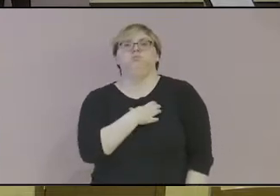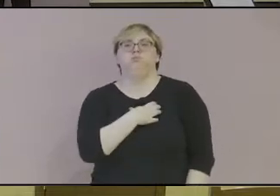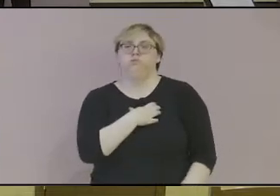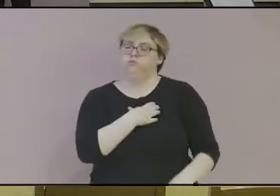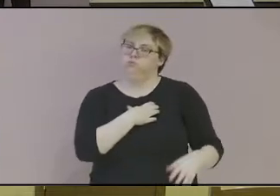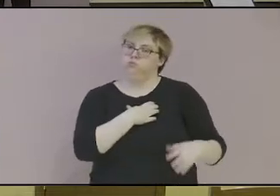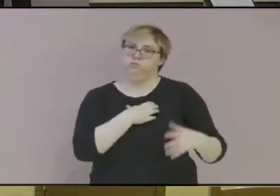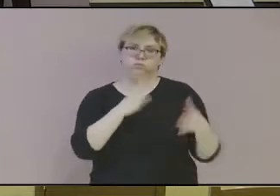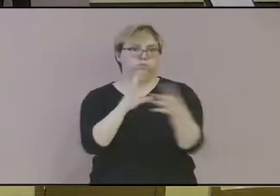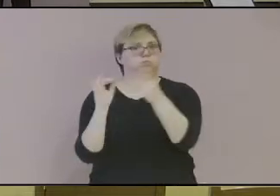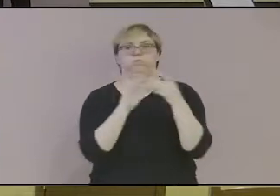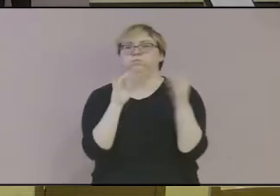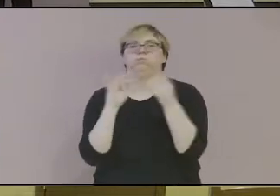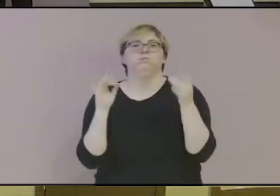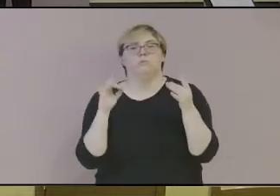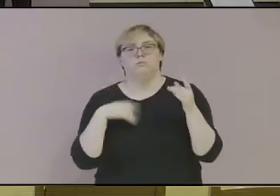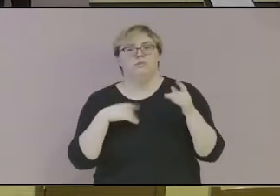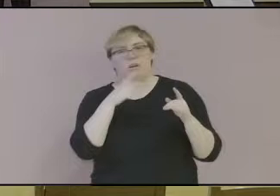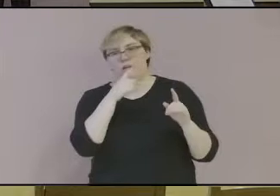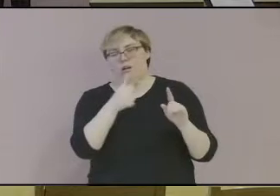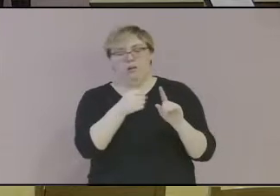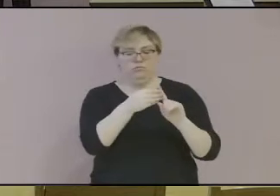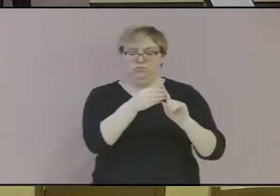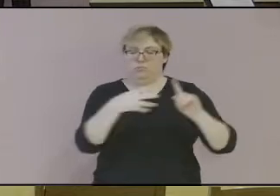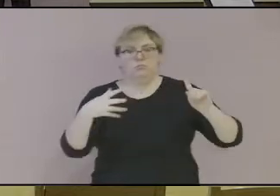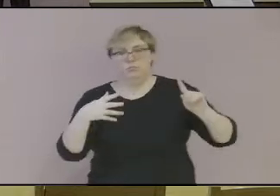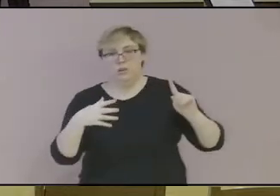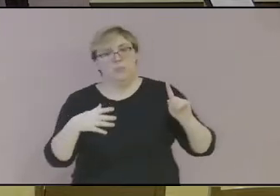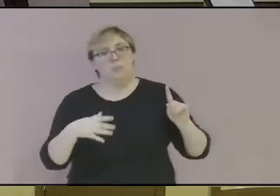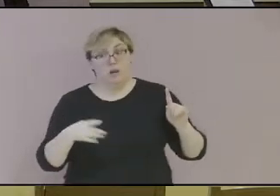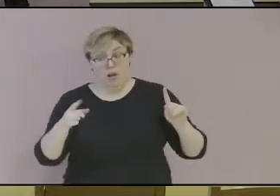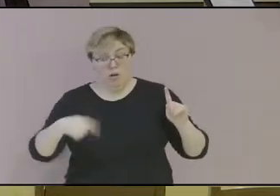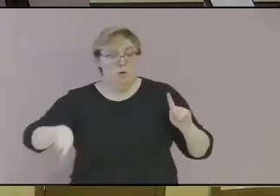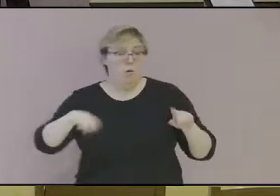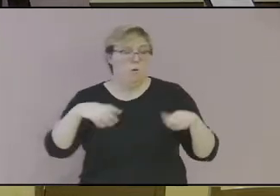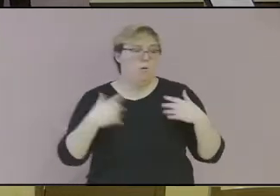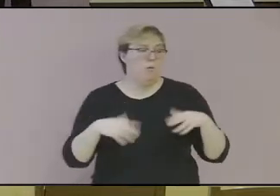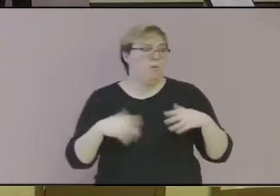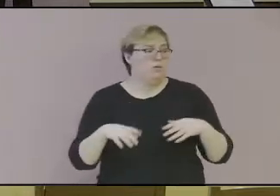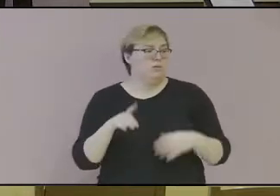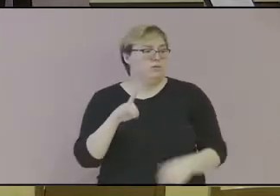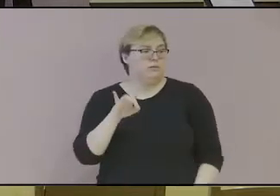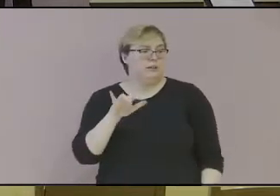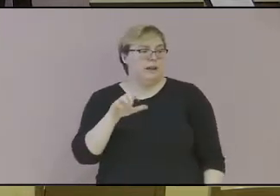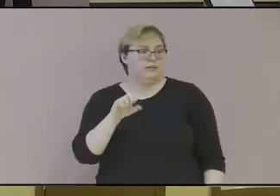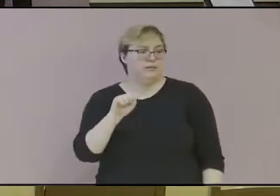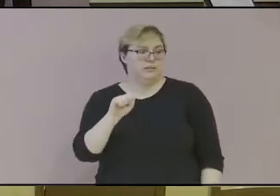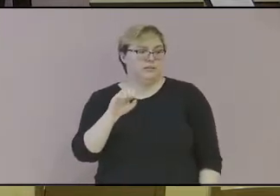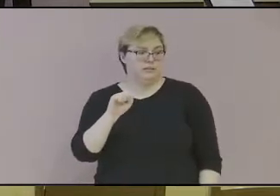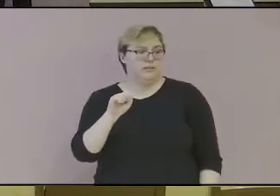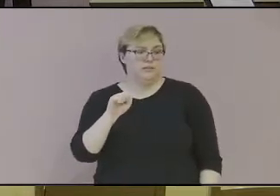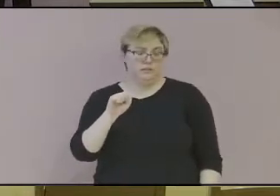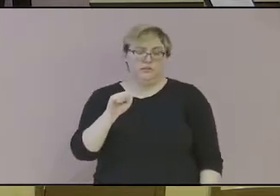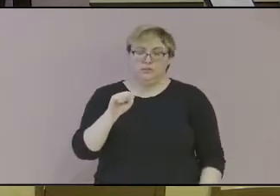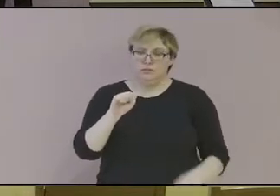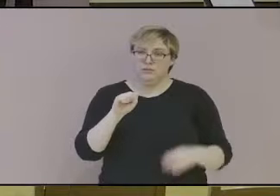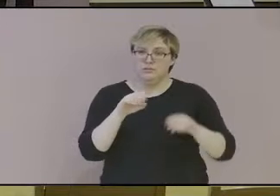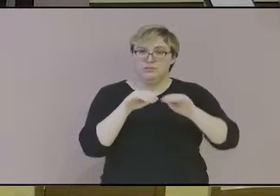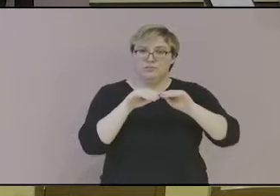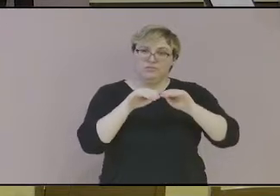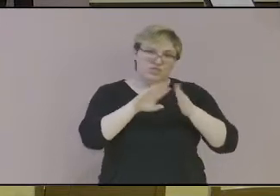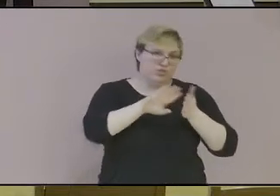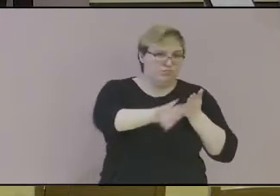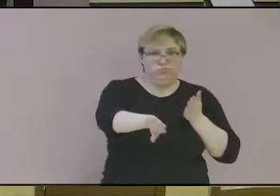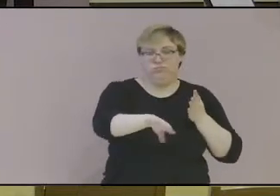of the pushback, I'll just mention this one because by far the most pushback. From nephrologists to advocates at the National Kidney